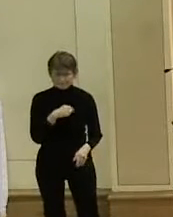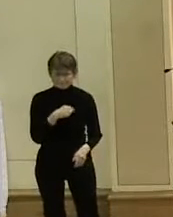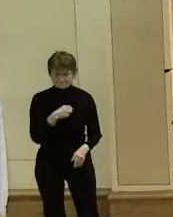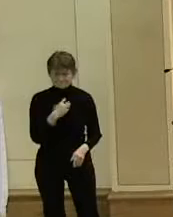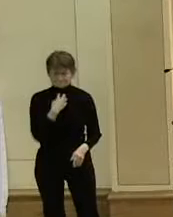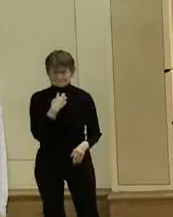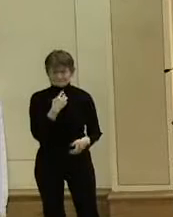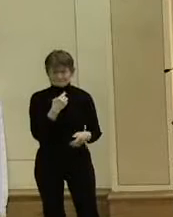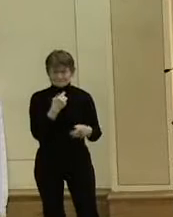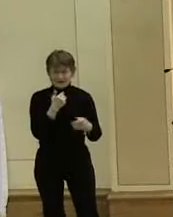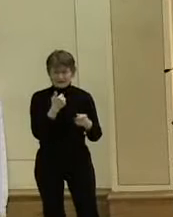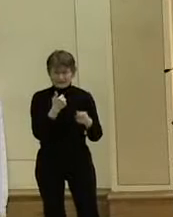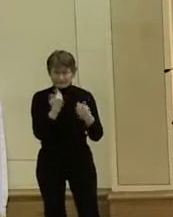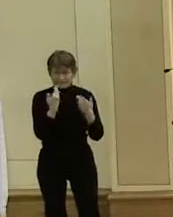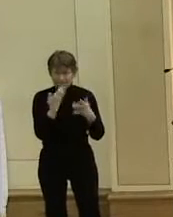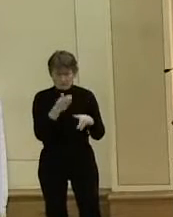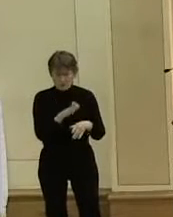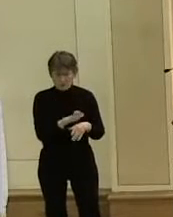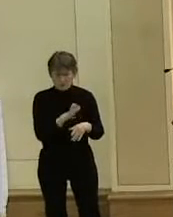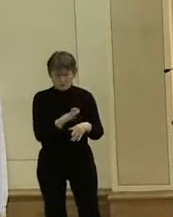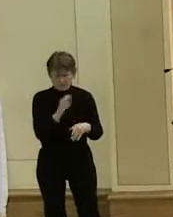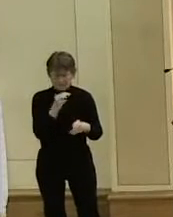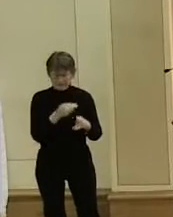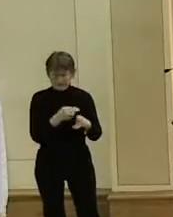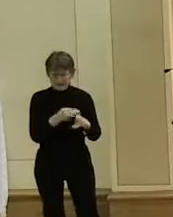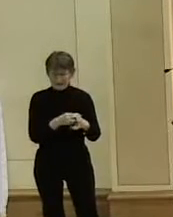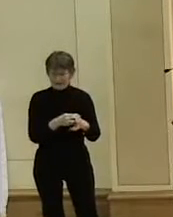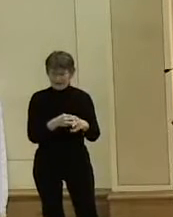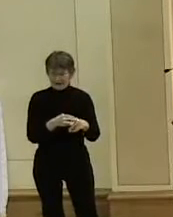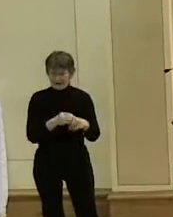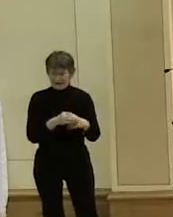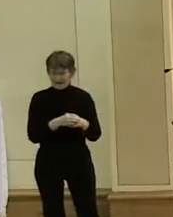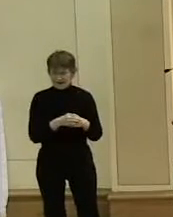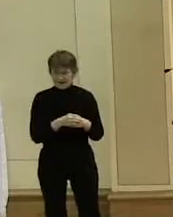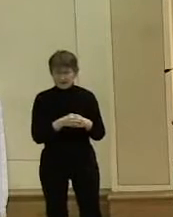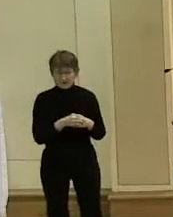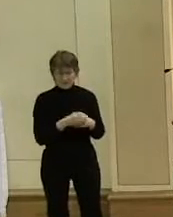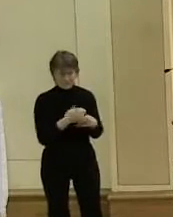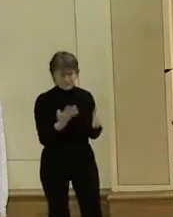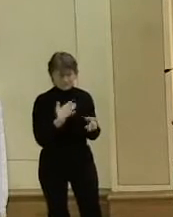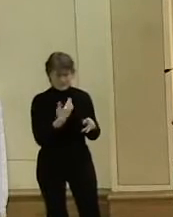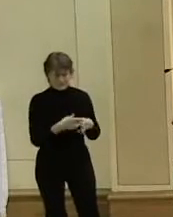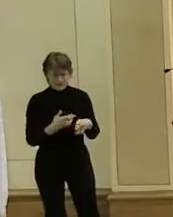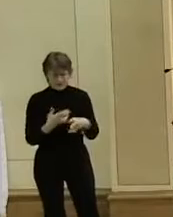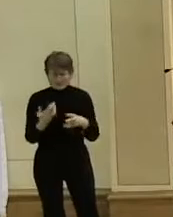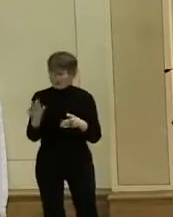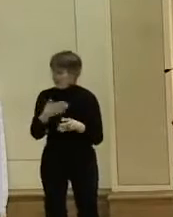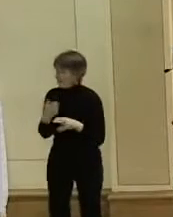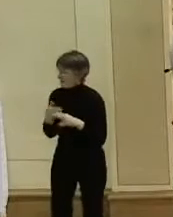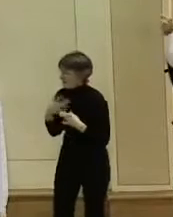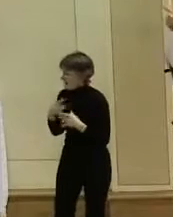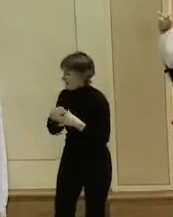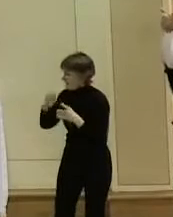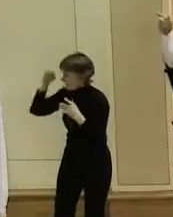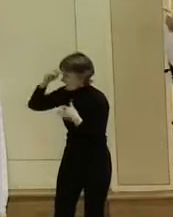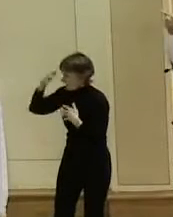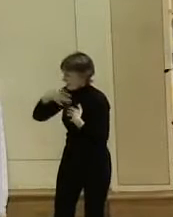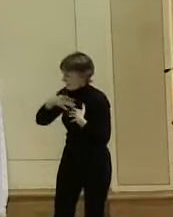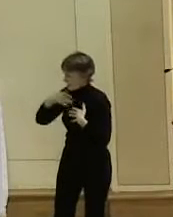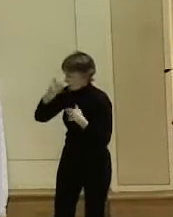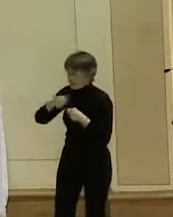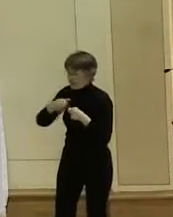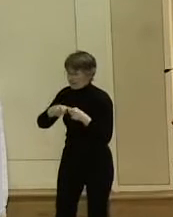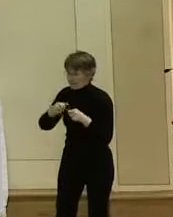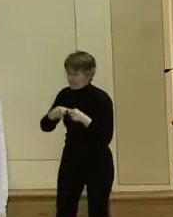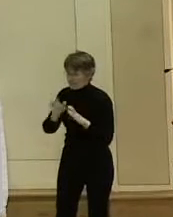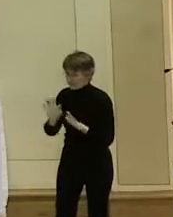like that. Someone did this to me after Mass today. Please don't do this. What's my name? I started to sweat, just like I did